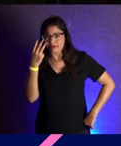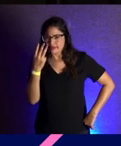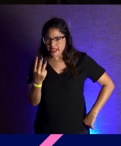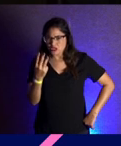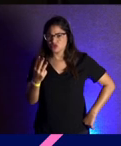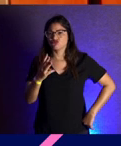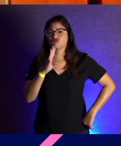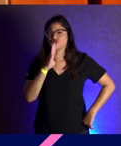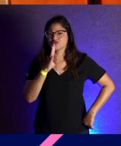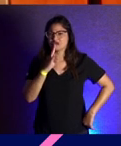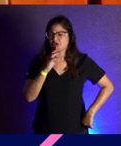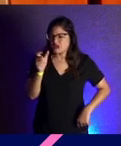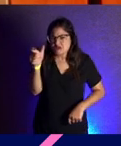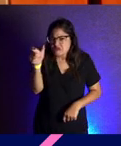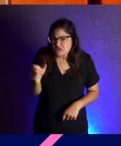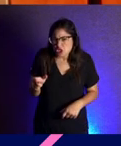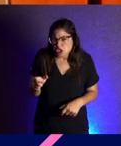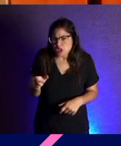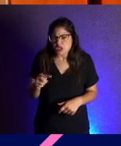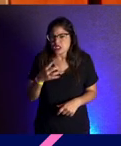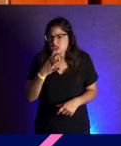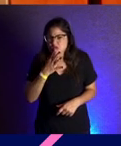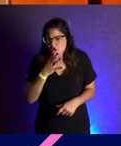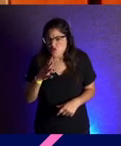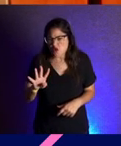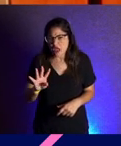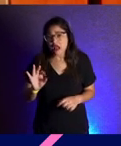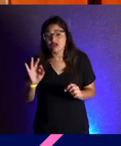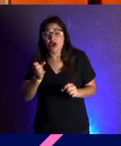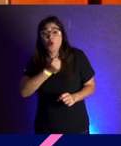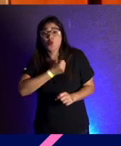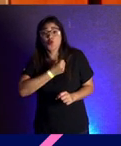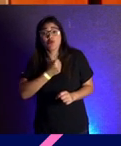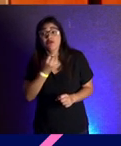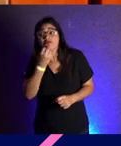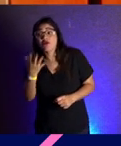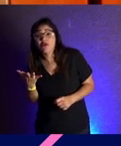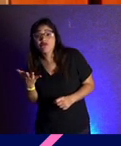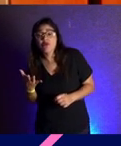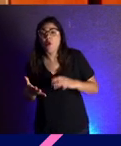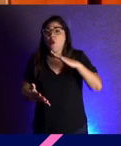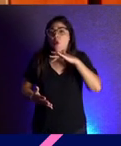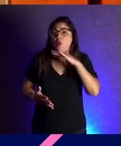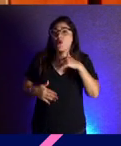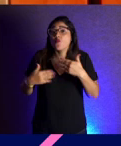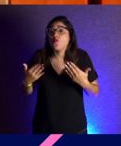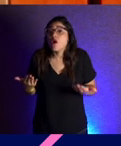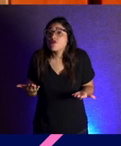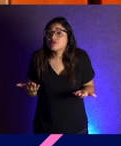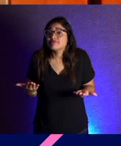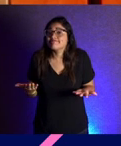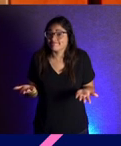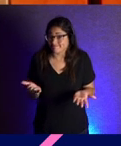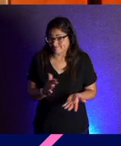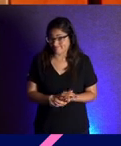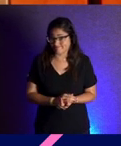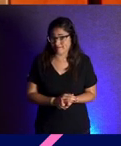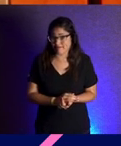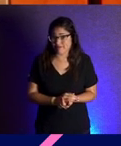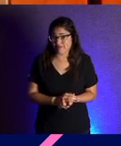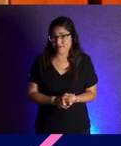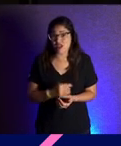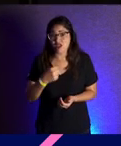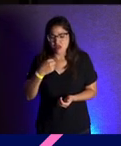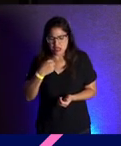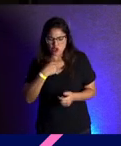number, or is that an unreasonable number? Yeah. That's where my work at the system ends, and the work of an